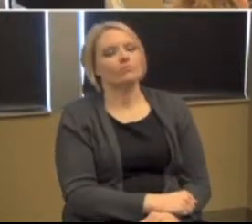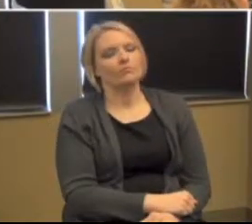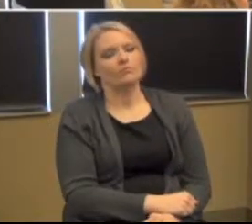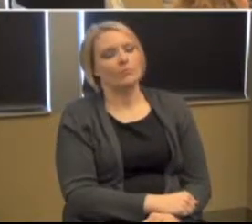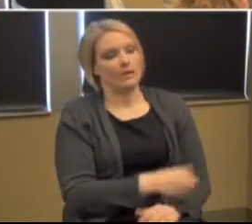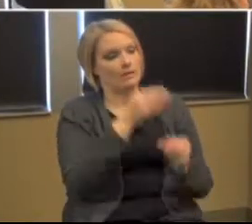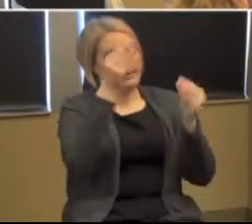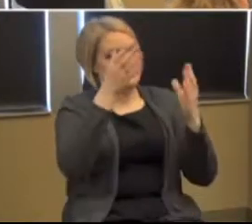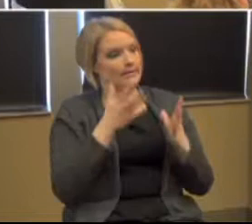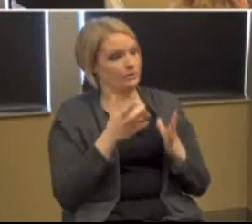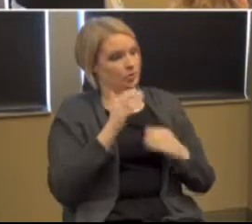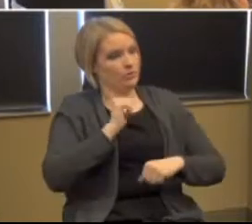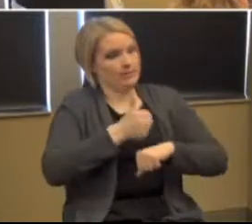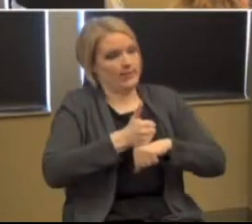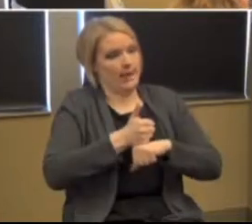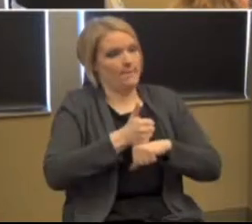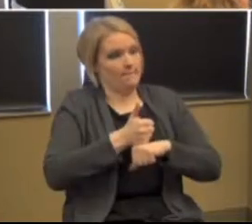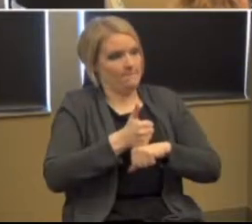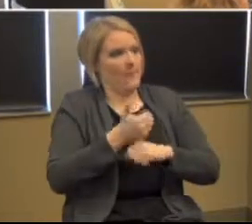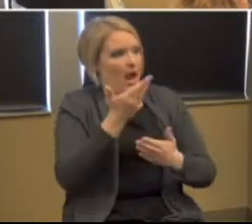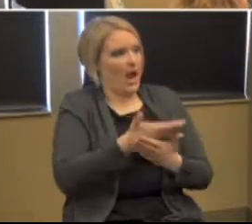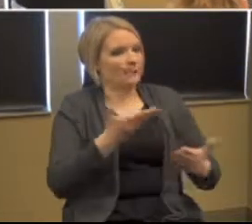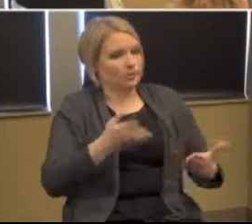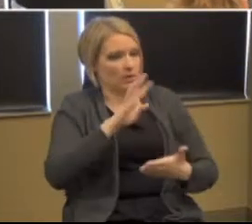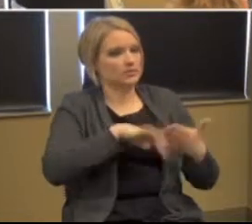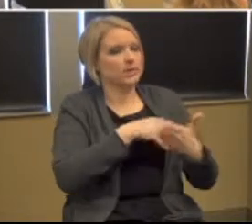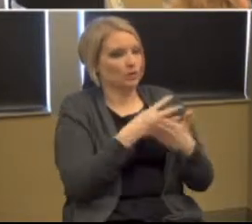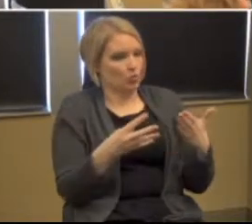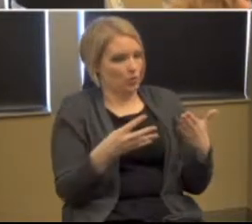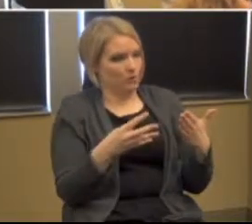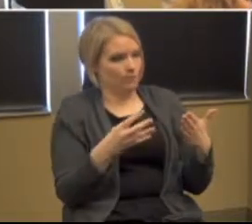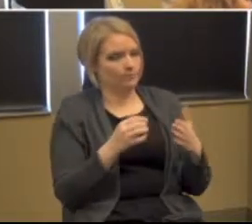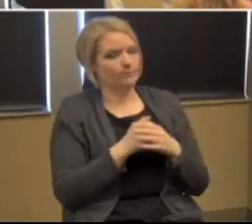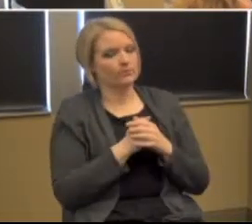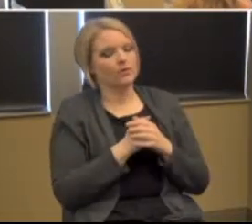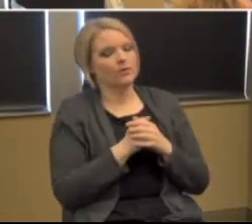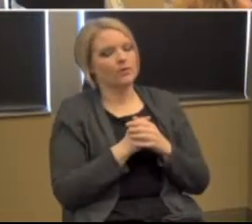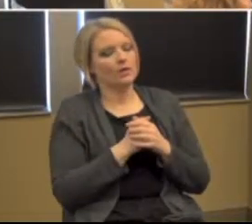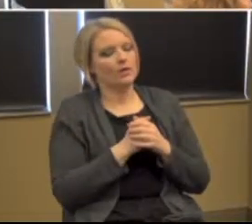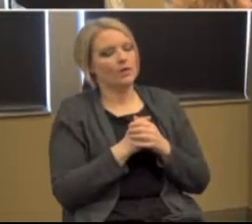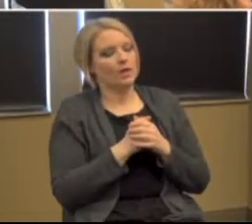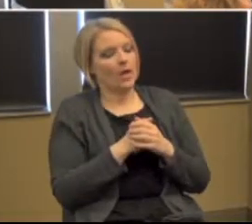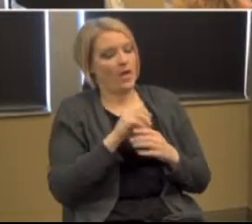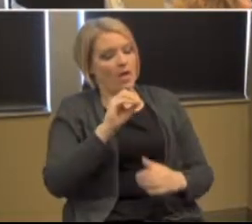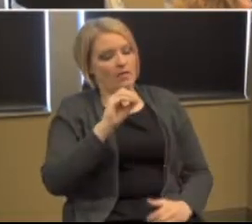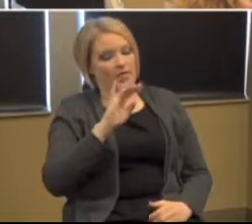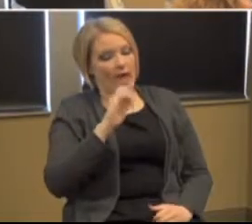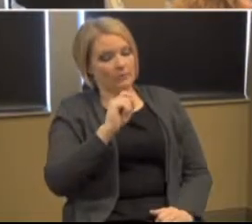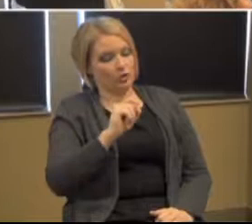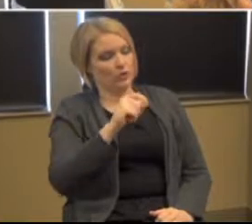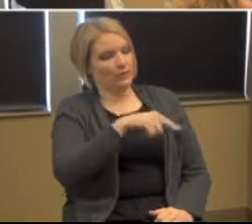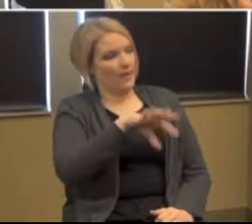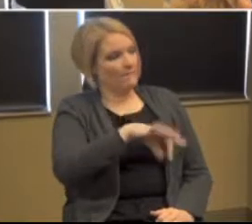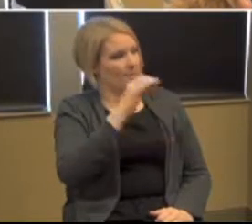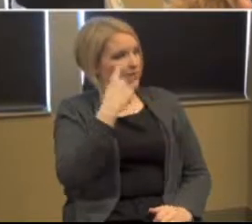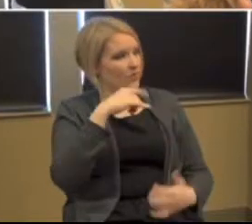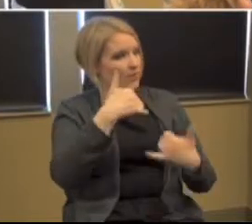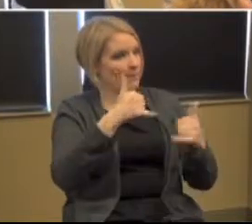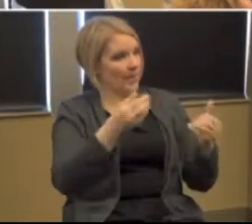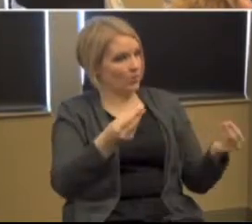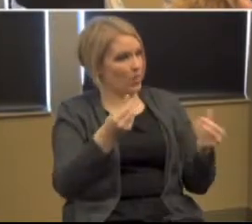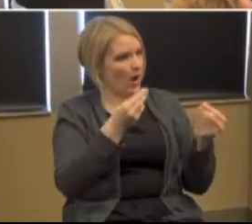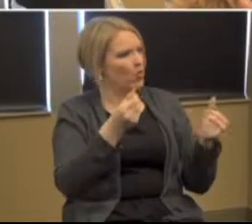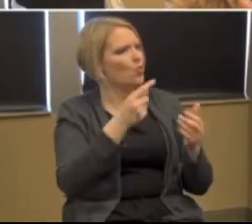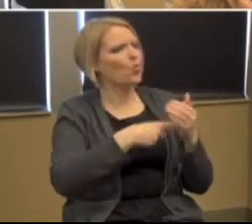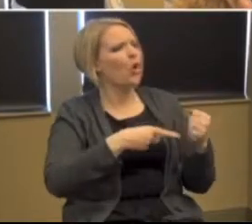the teachers had put an object schedule in place. And the object that they chose for the playground, what